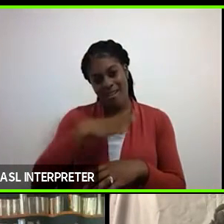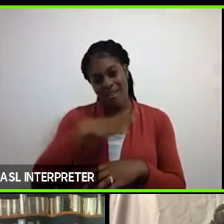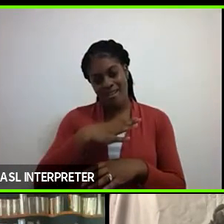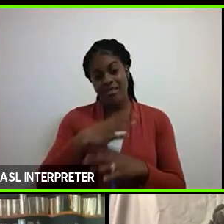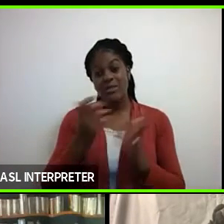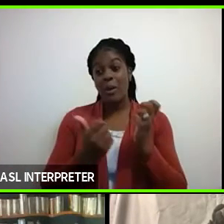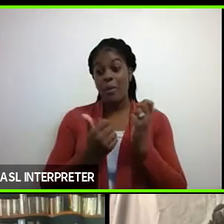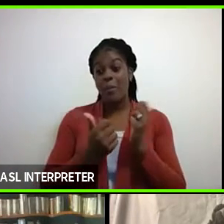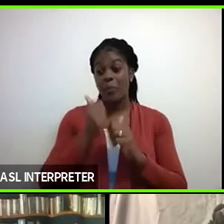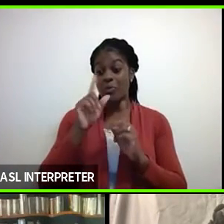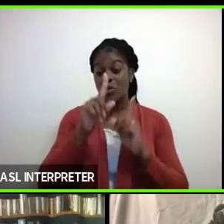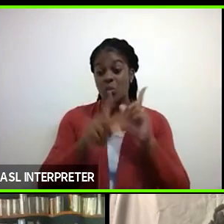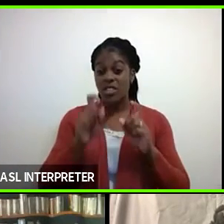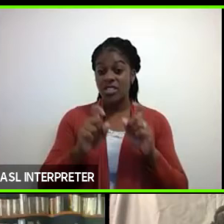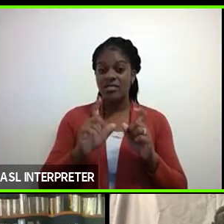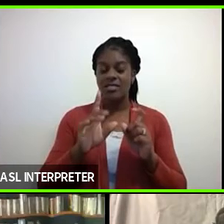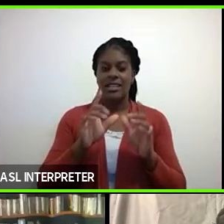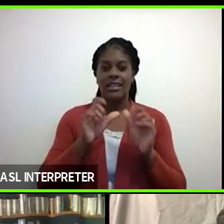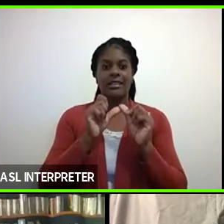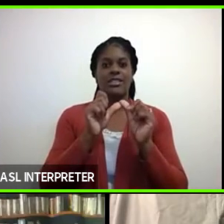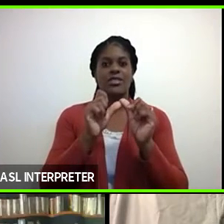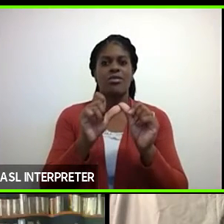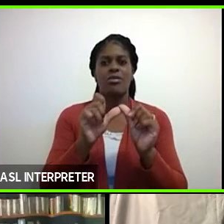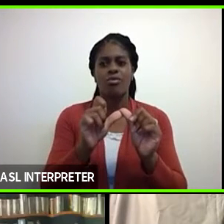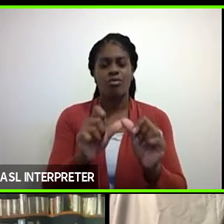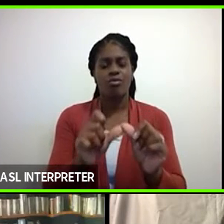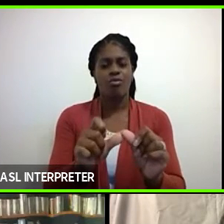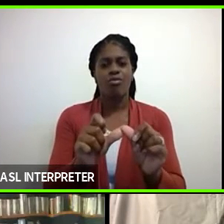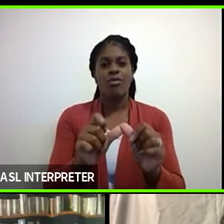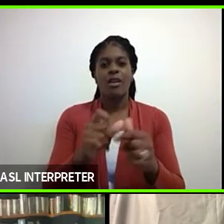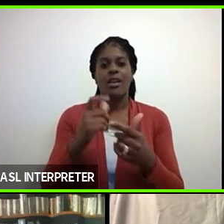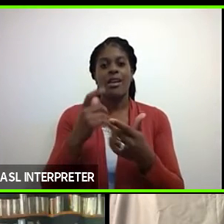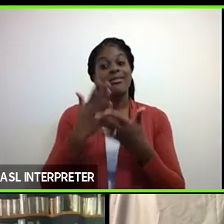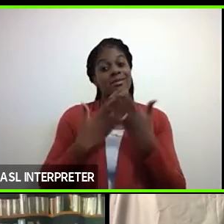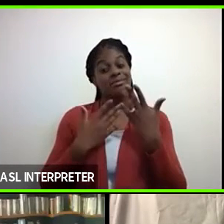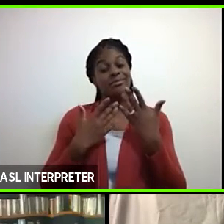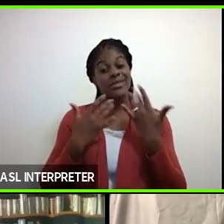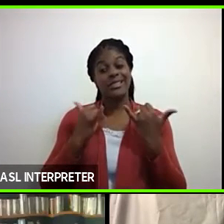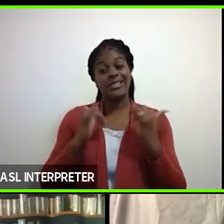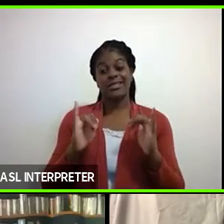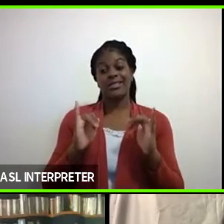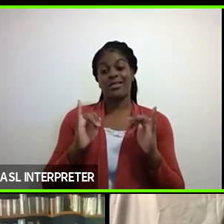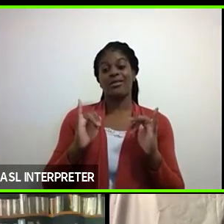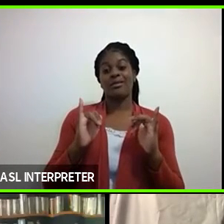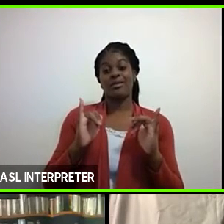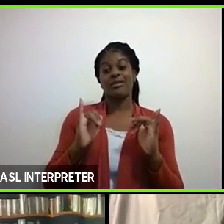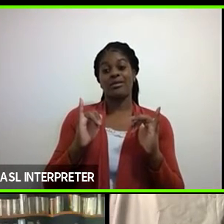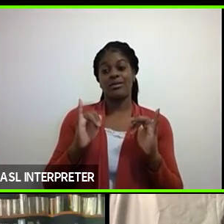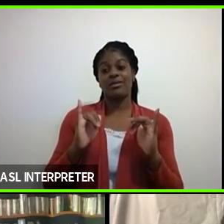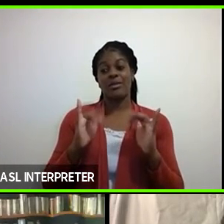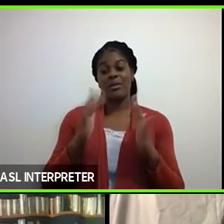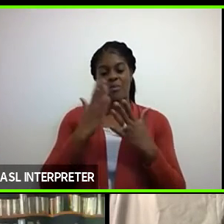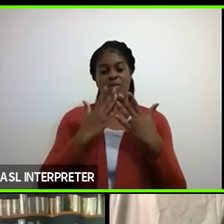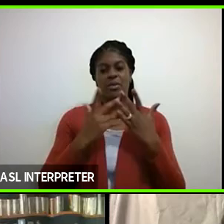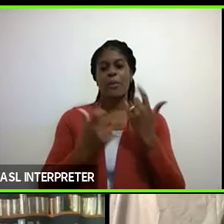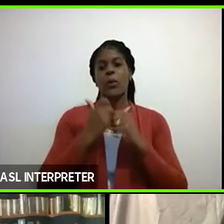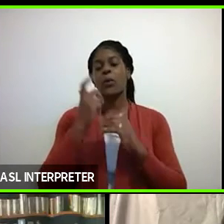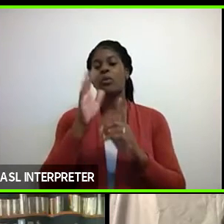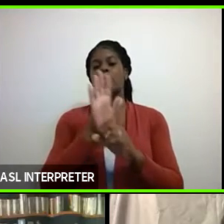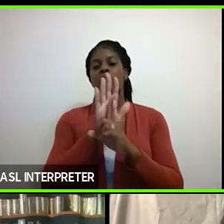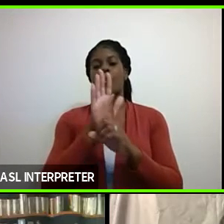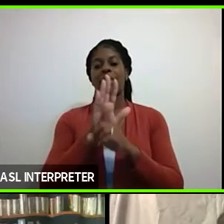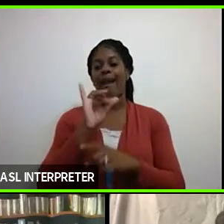those questions, you know, continue on, and some of them are still as part of the most popular